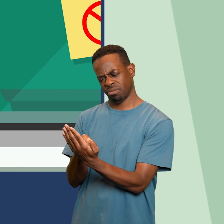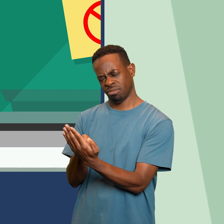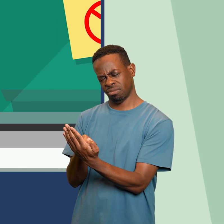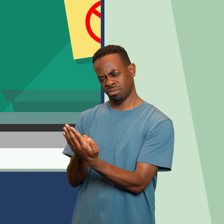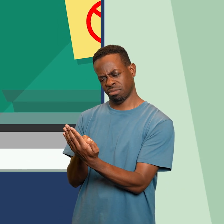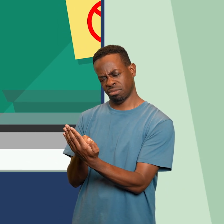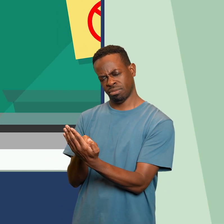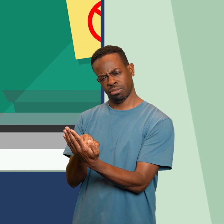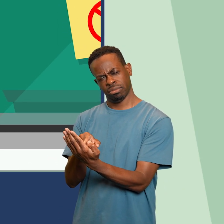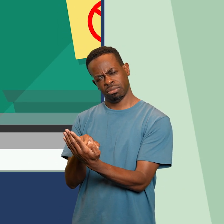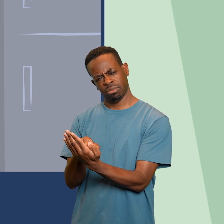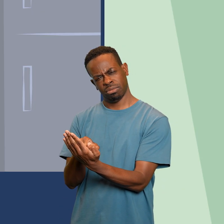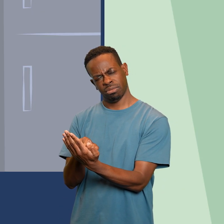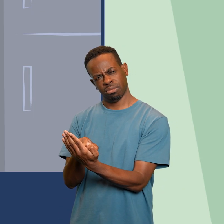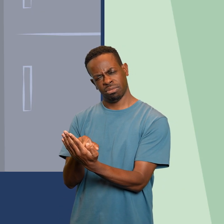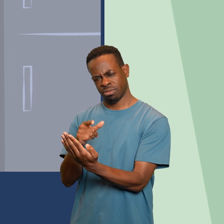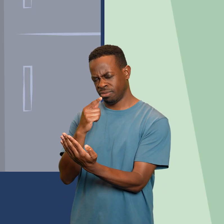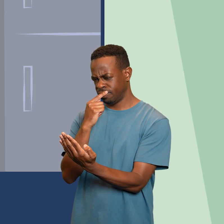Speedy?